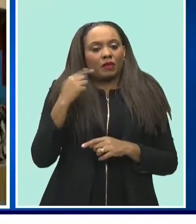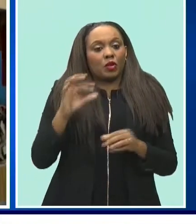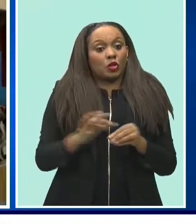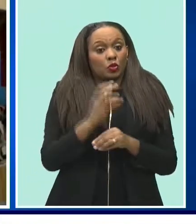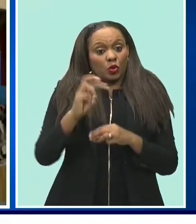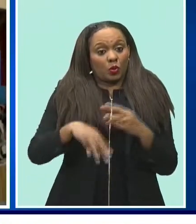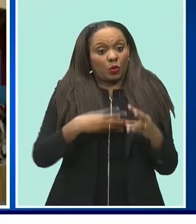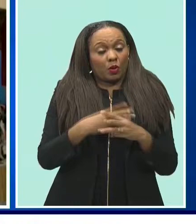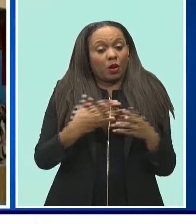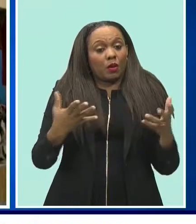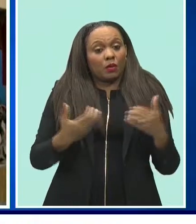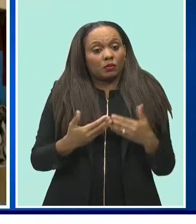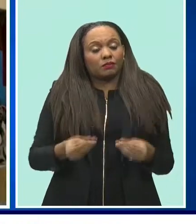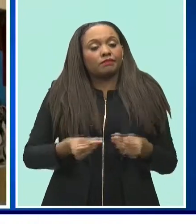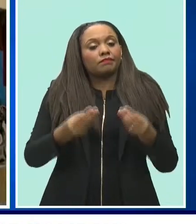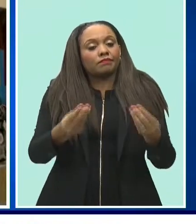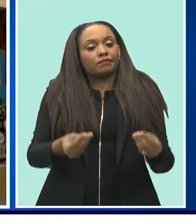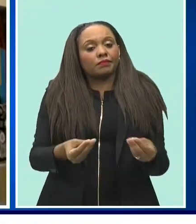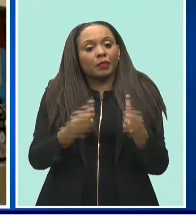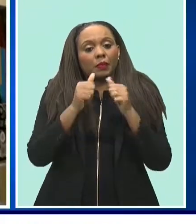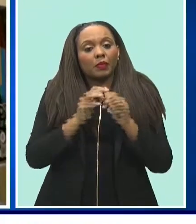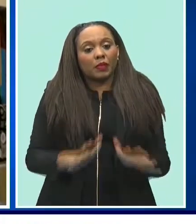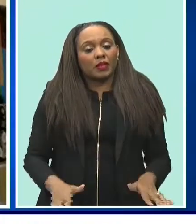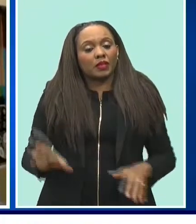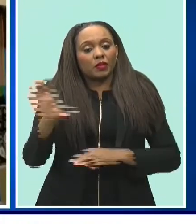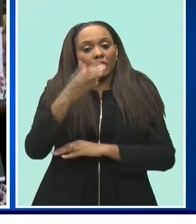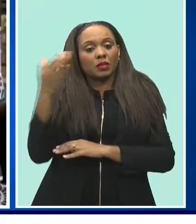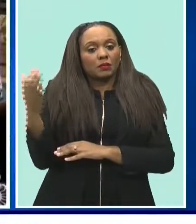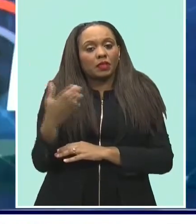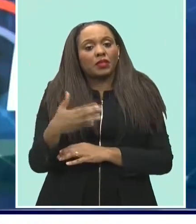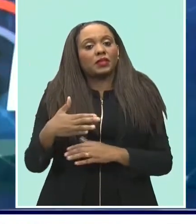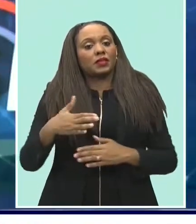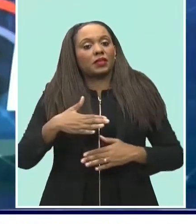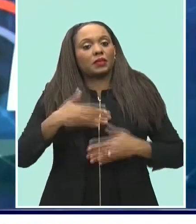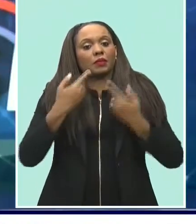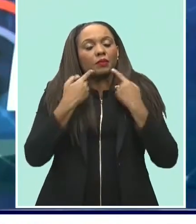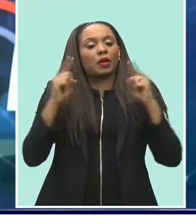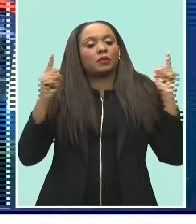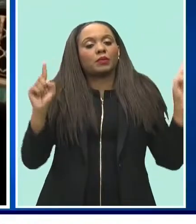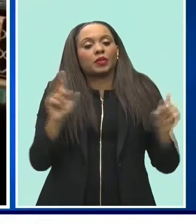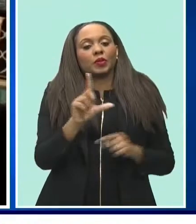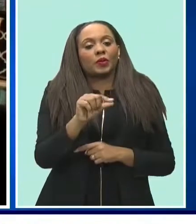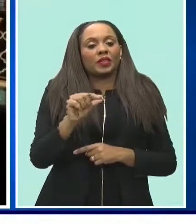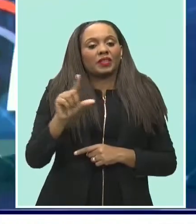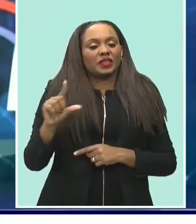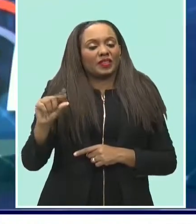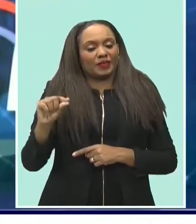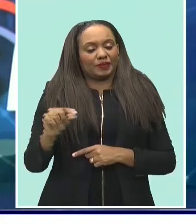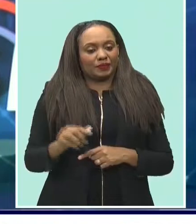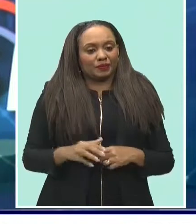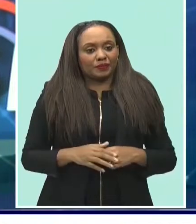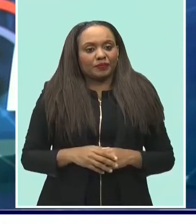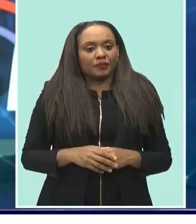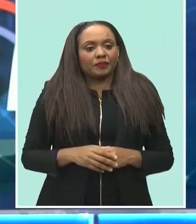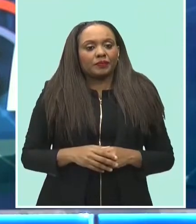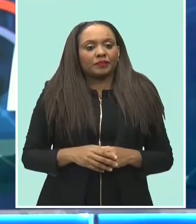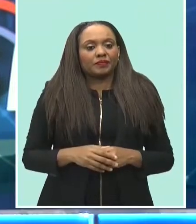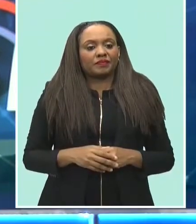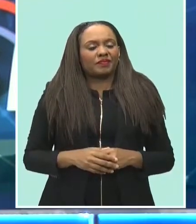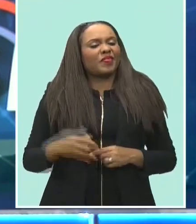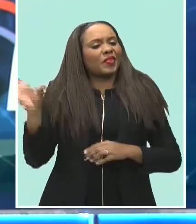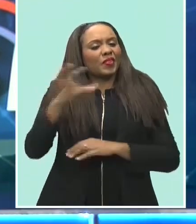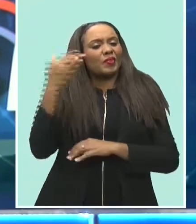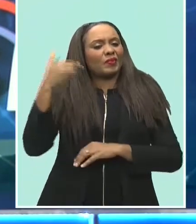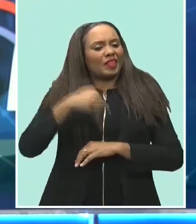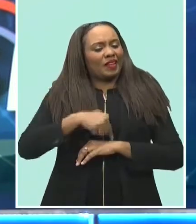blessed Christmas and a very prosperous 2020. Rianne Phillips, CBC News. In the spirit of the